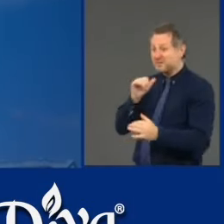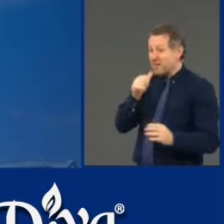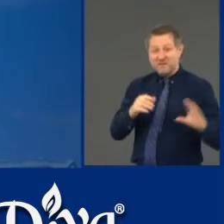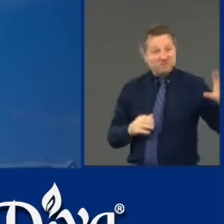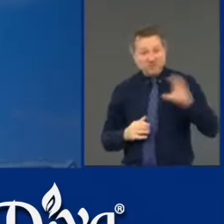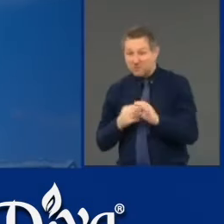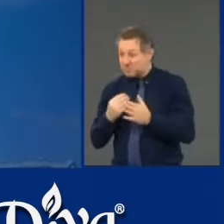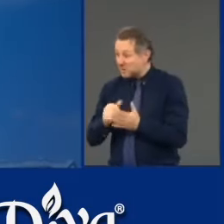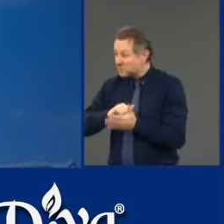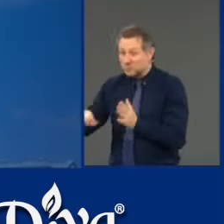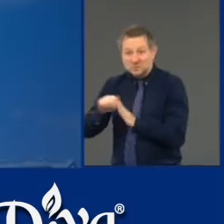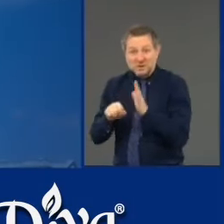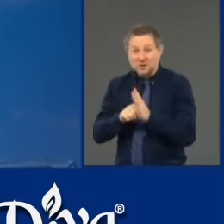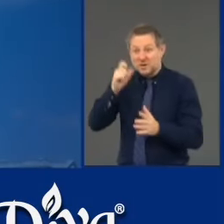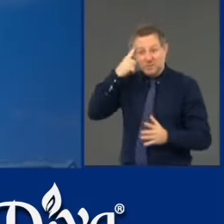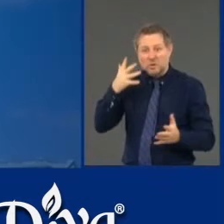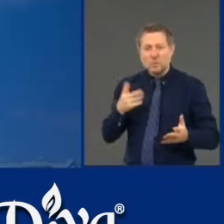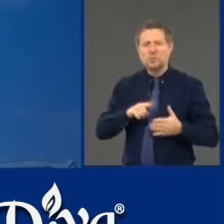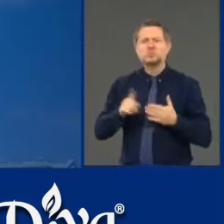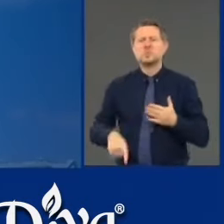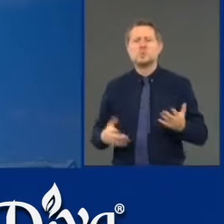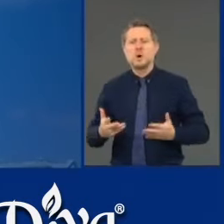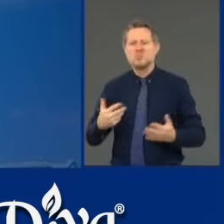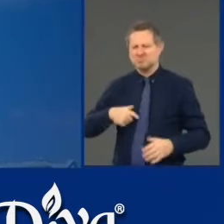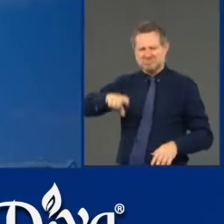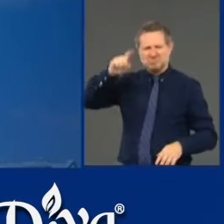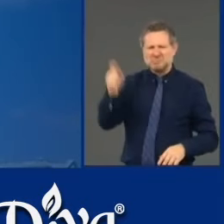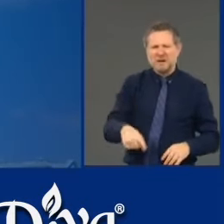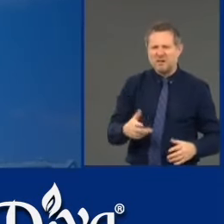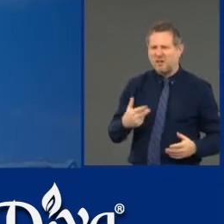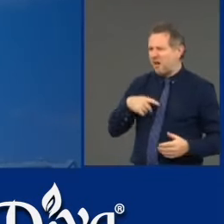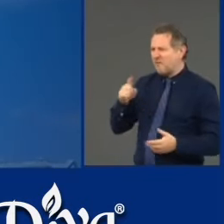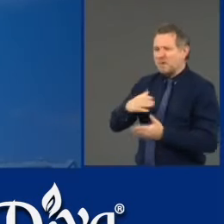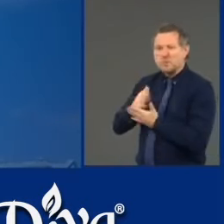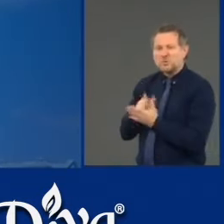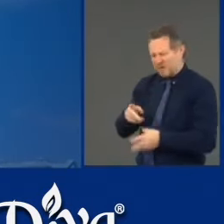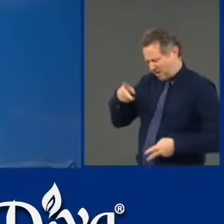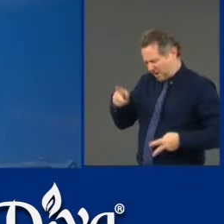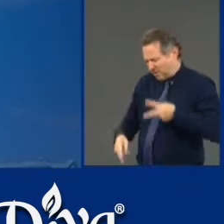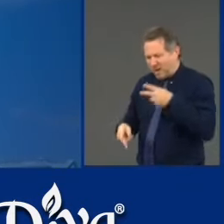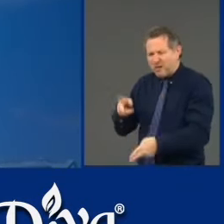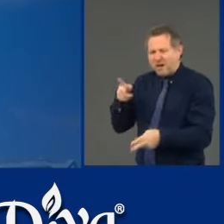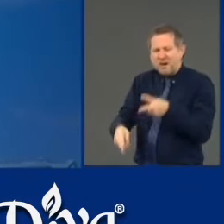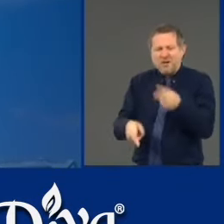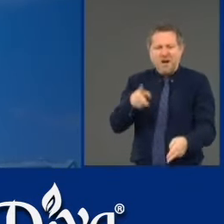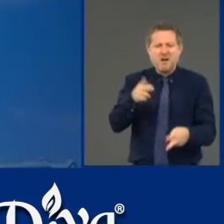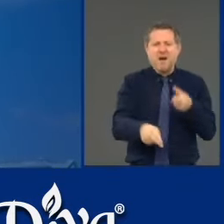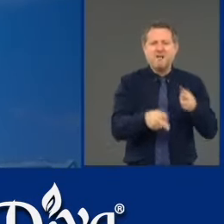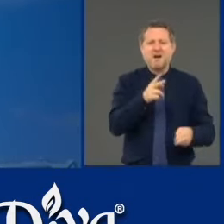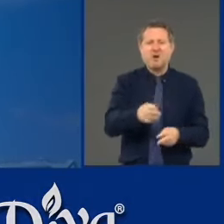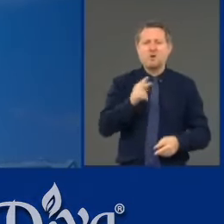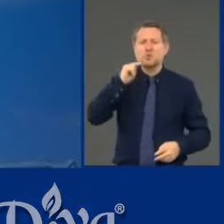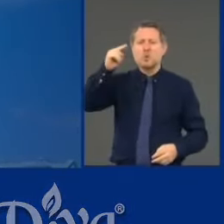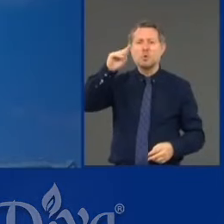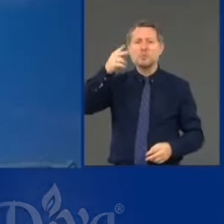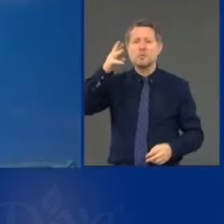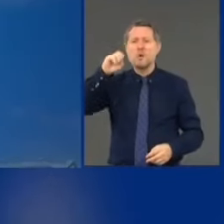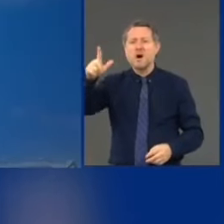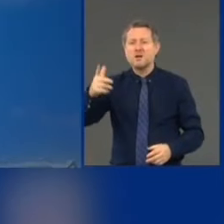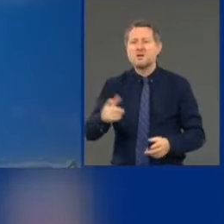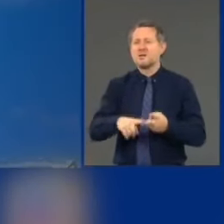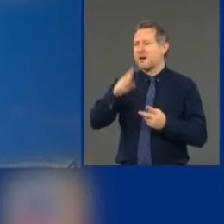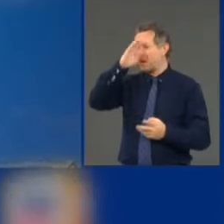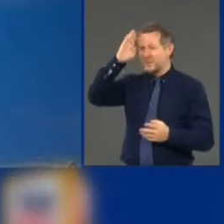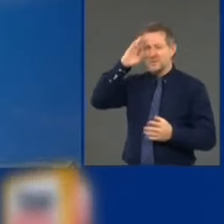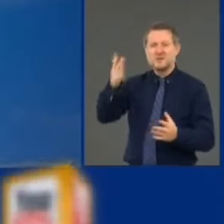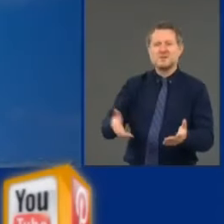that means? That means I have to cut aid to Northwell, to hospitals, to nurses, to doctors.